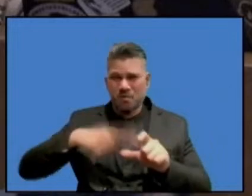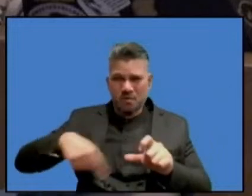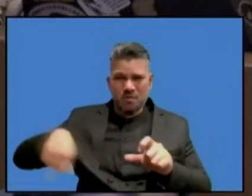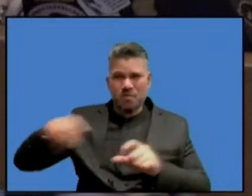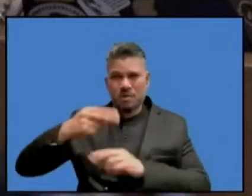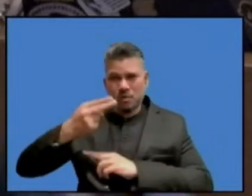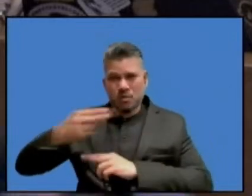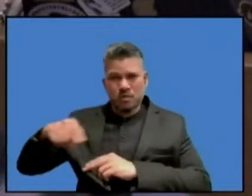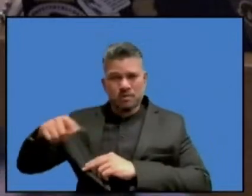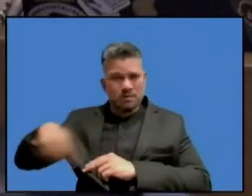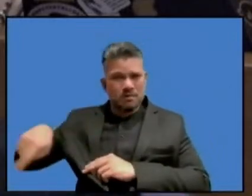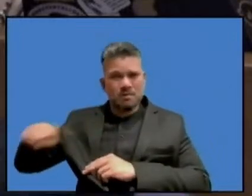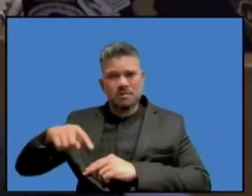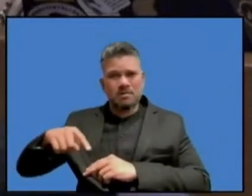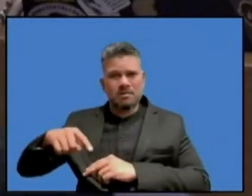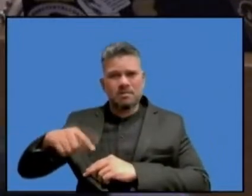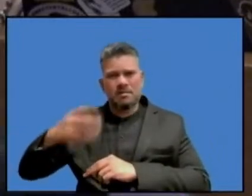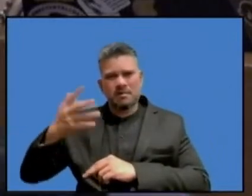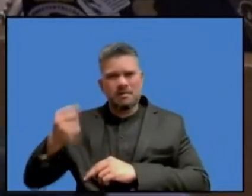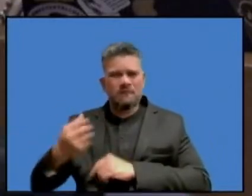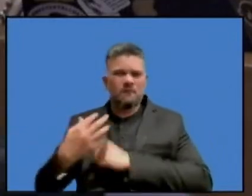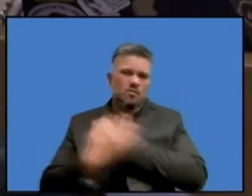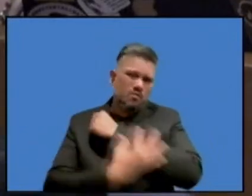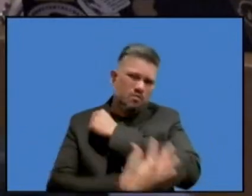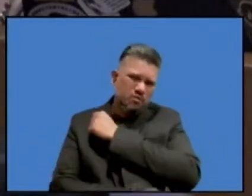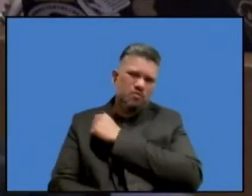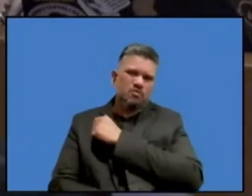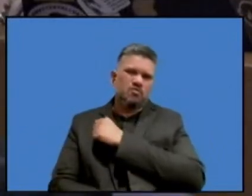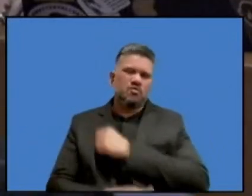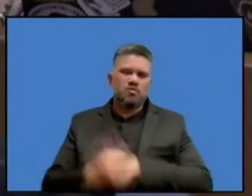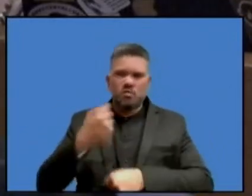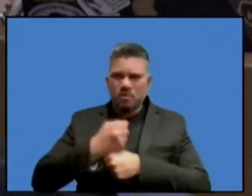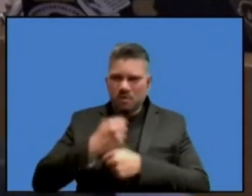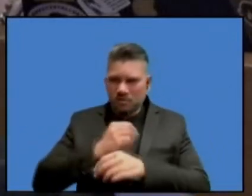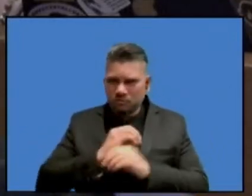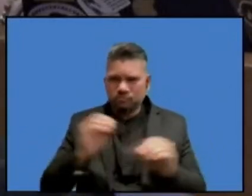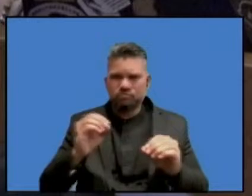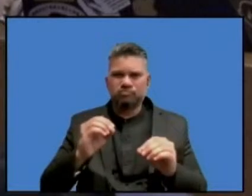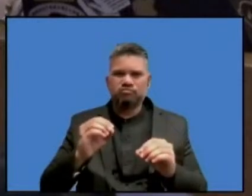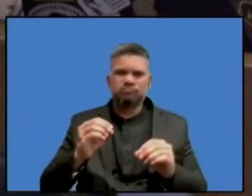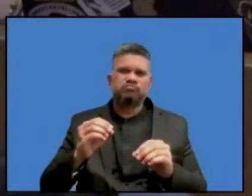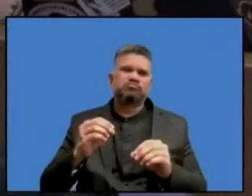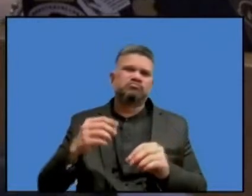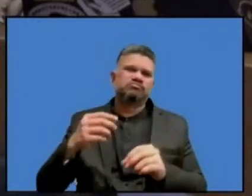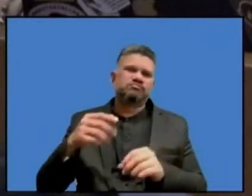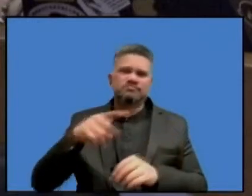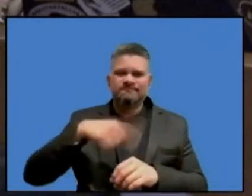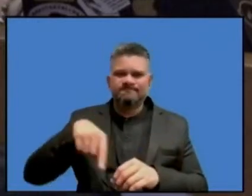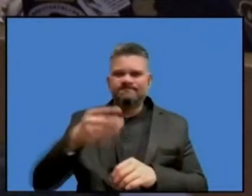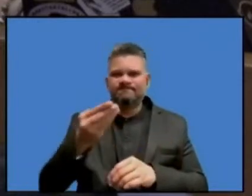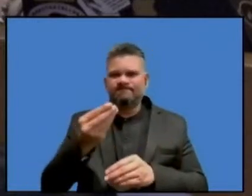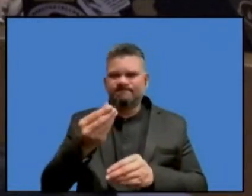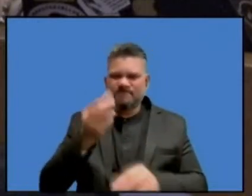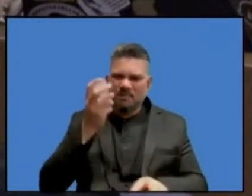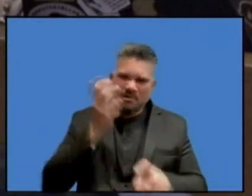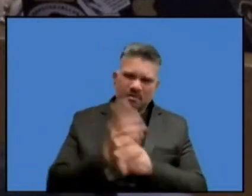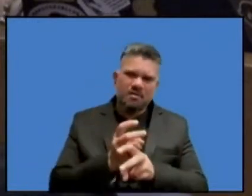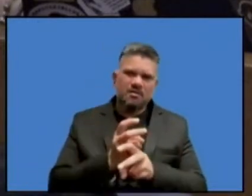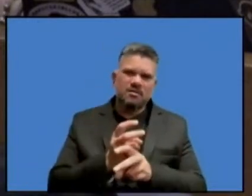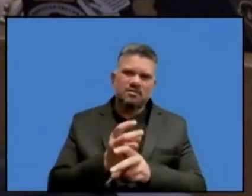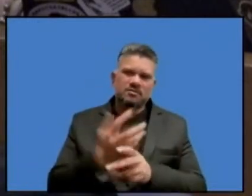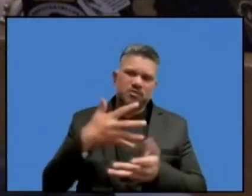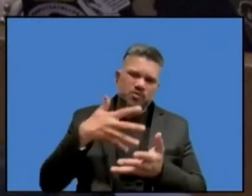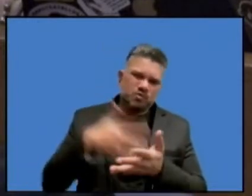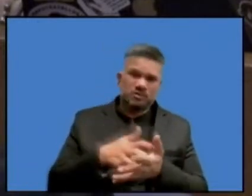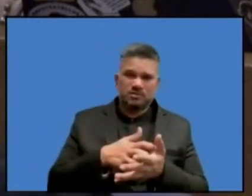face poverty, unemployment, economic crisis, and vulnerability. Working abroad is